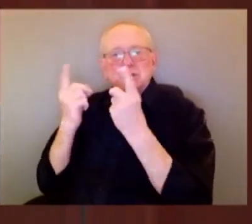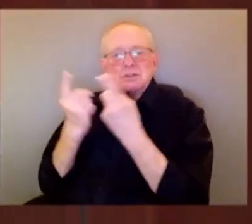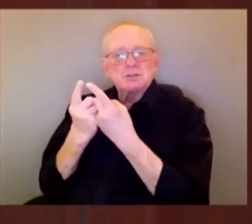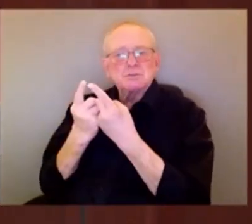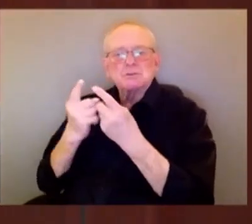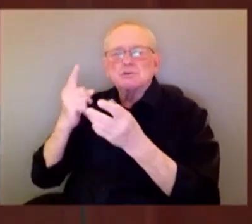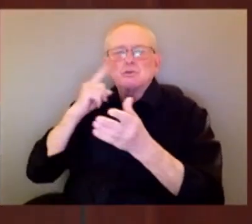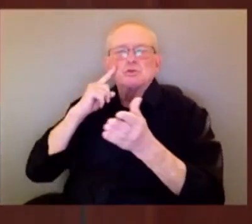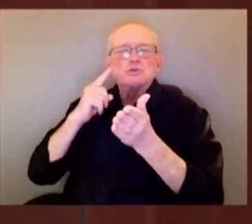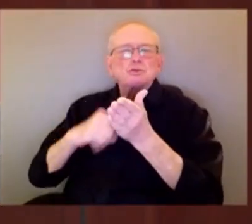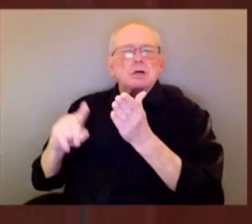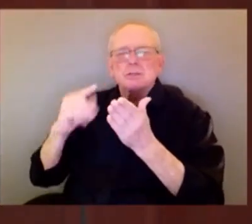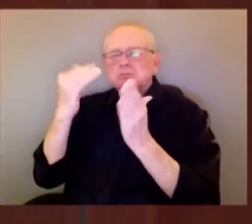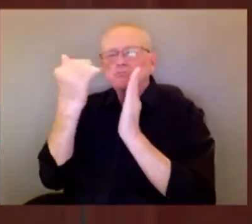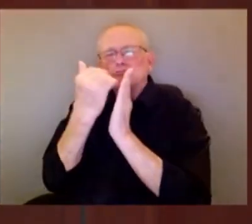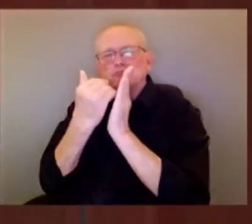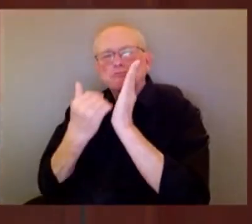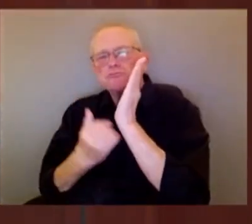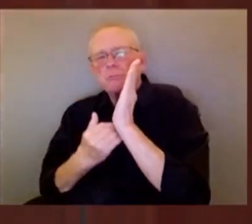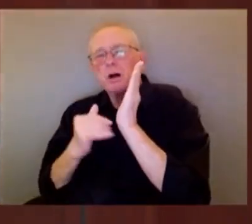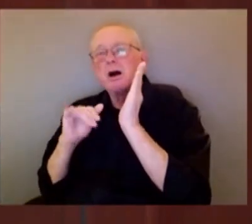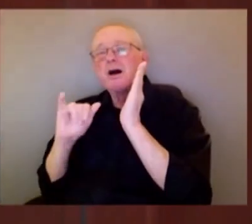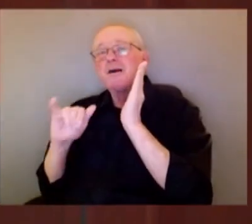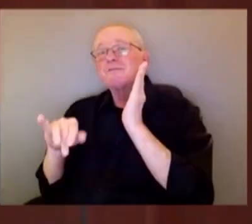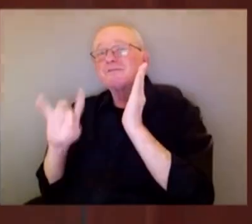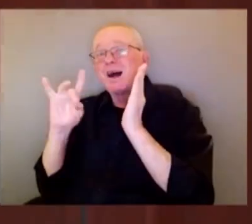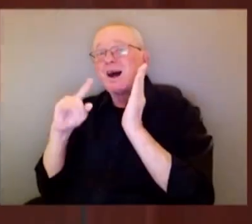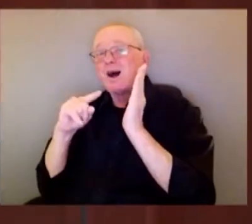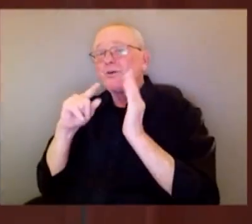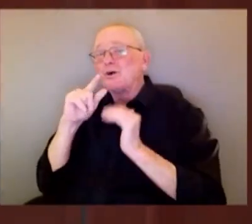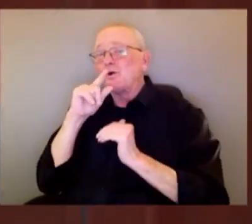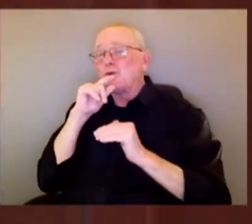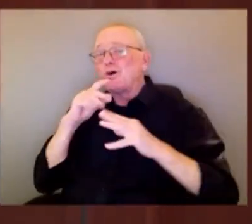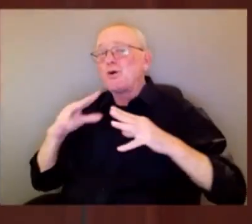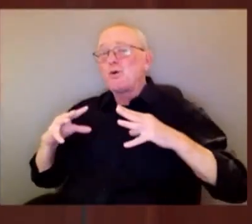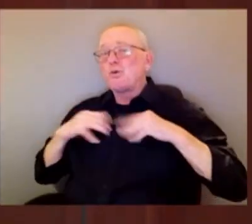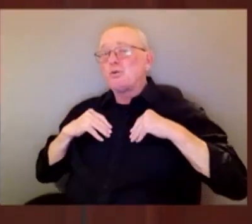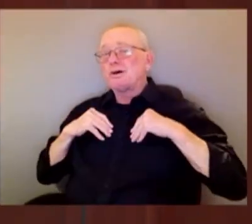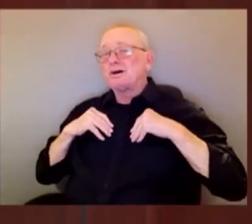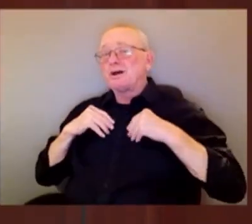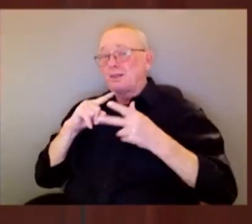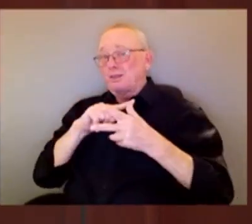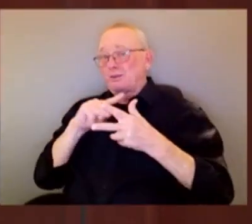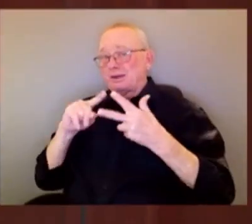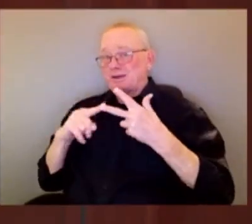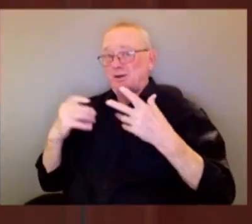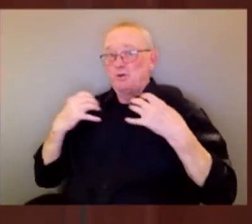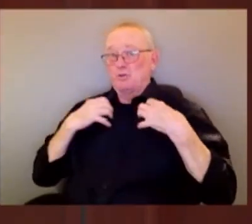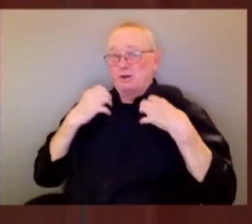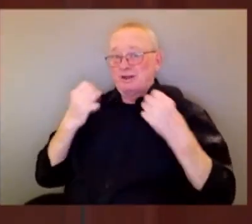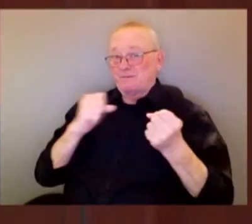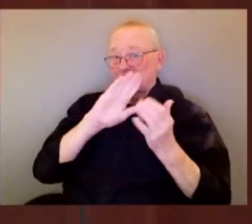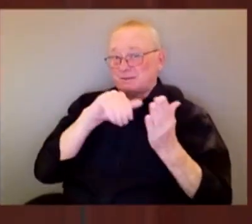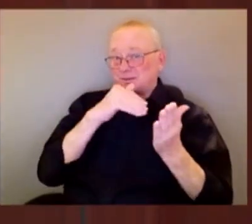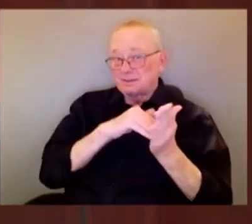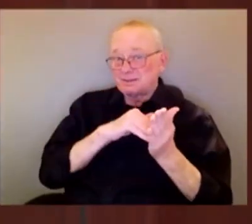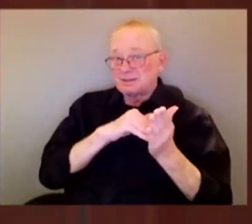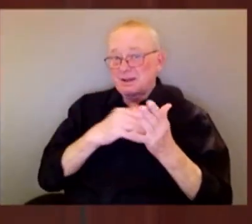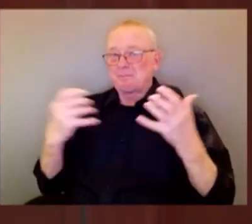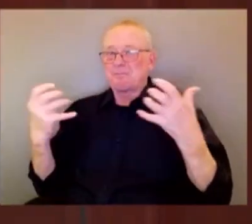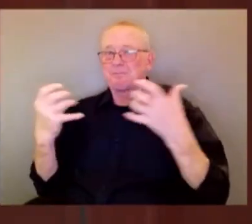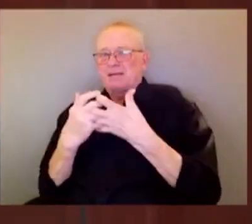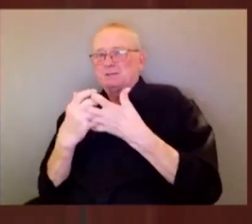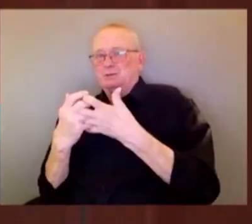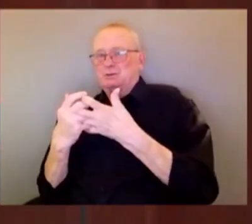the ownership behind the 3 recovery centres matched the group tied to the health scandal in the Wyatt report.